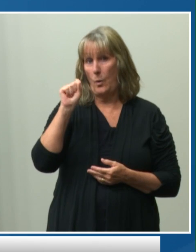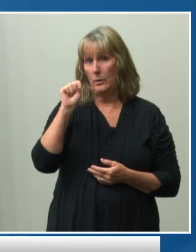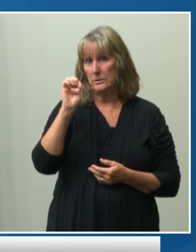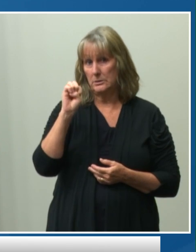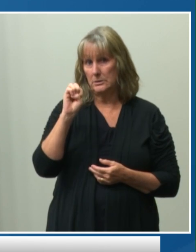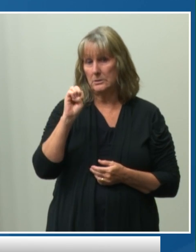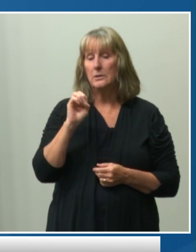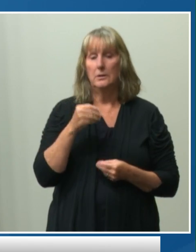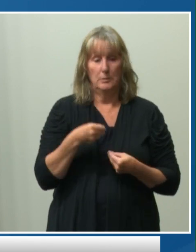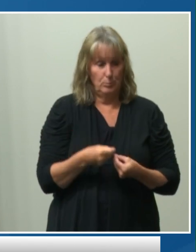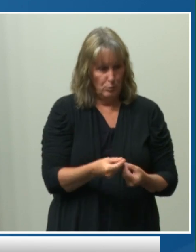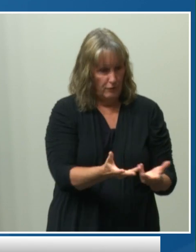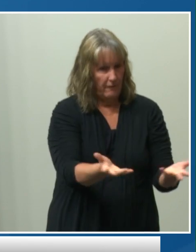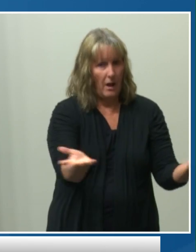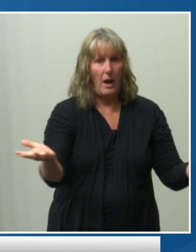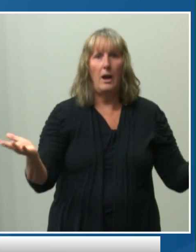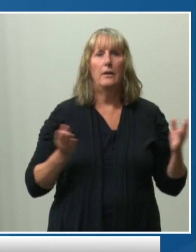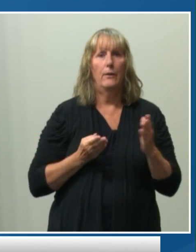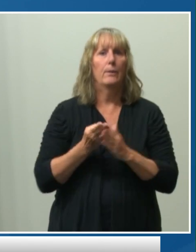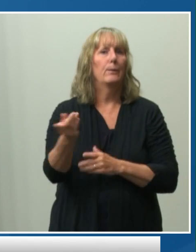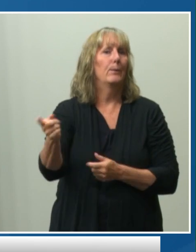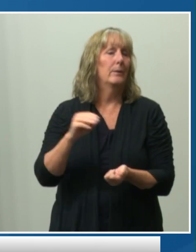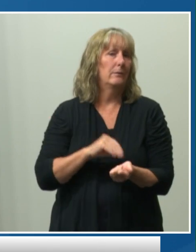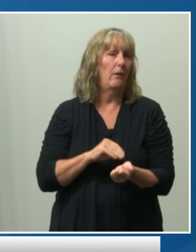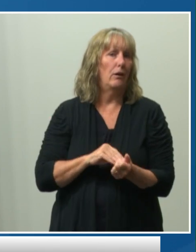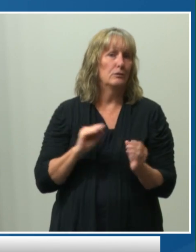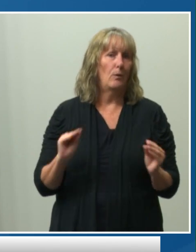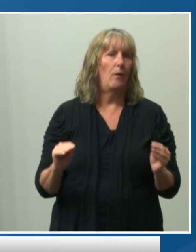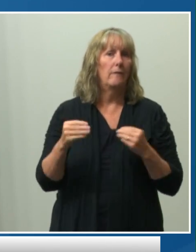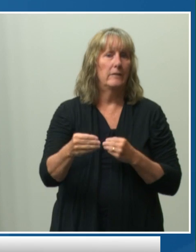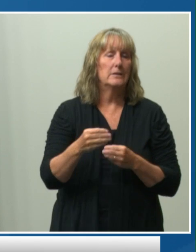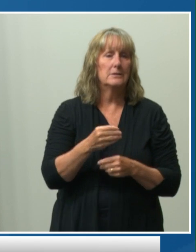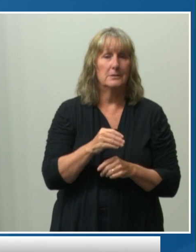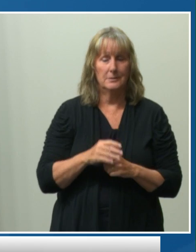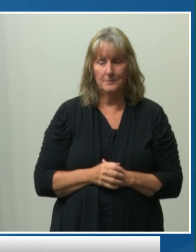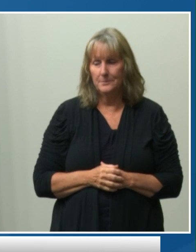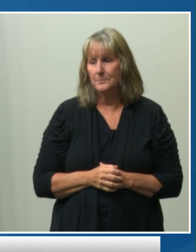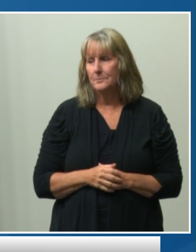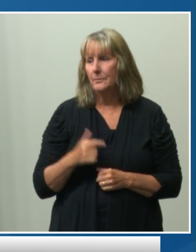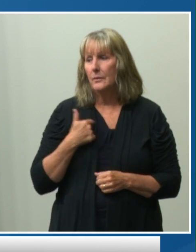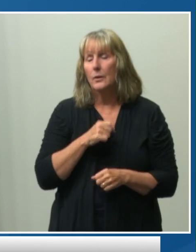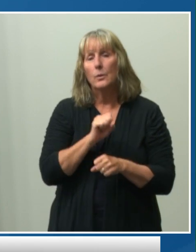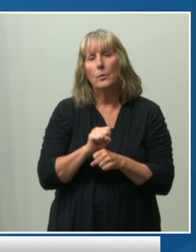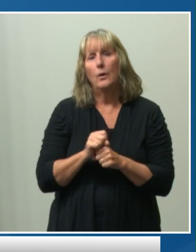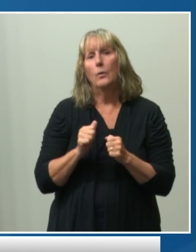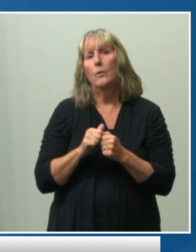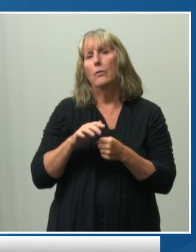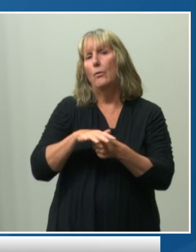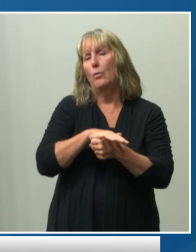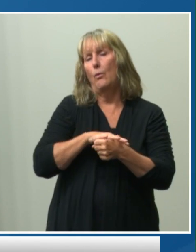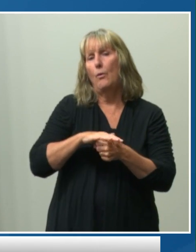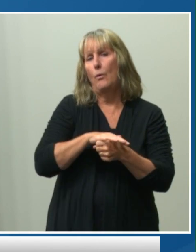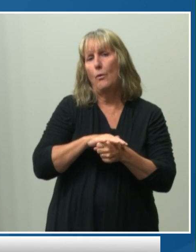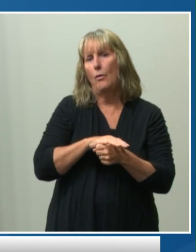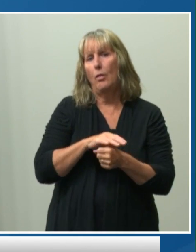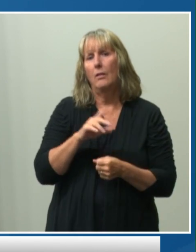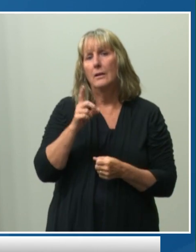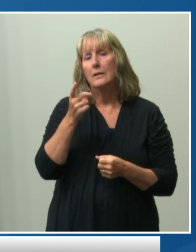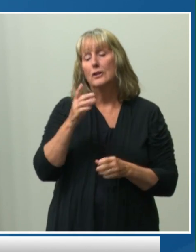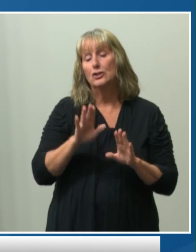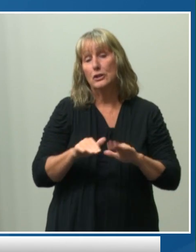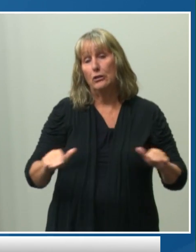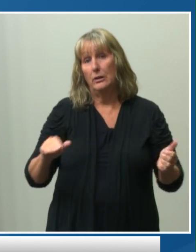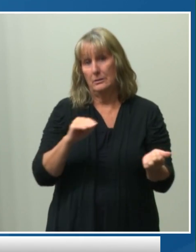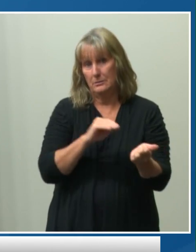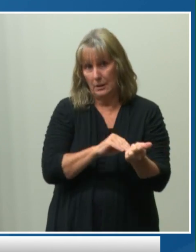through this effort at the pediatrics offices. We're working with the local pediatric practices also